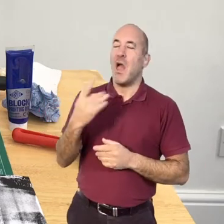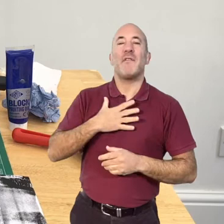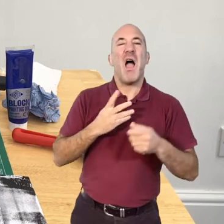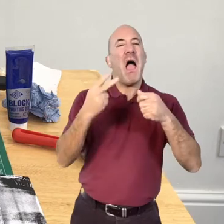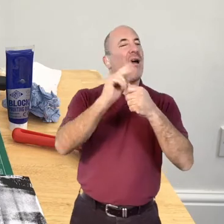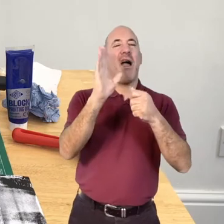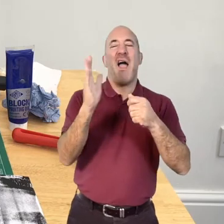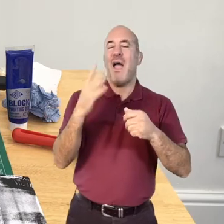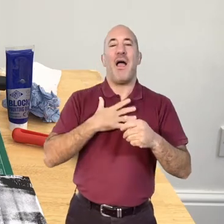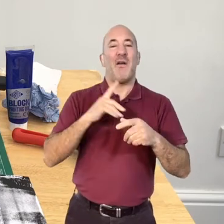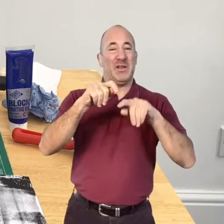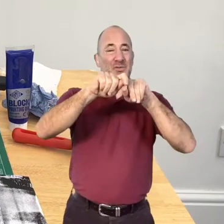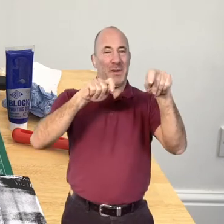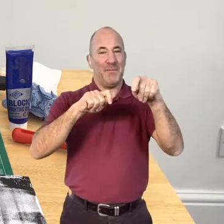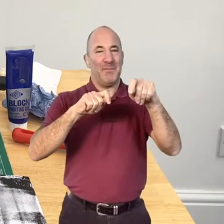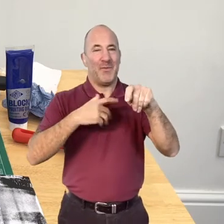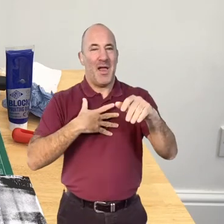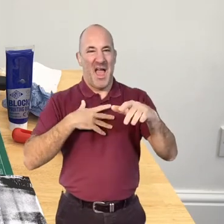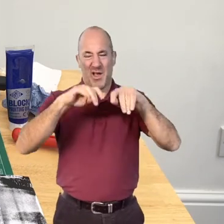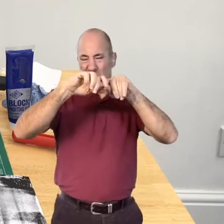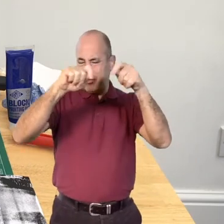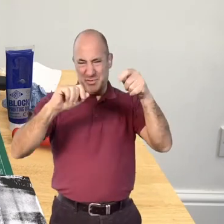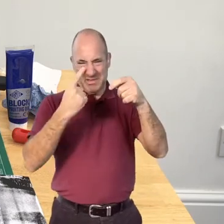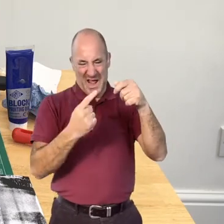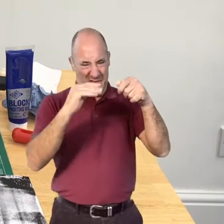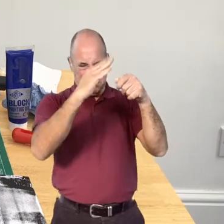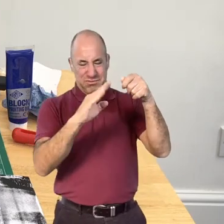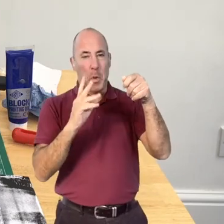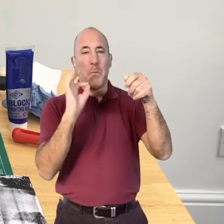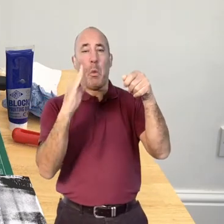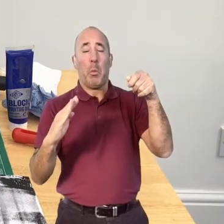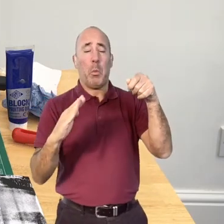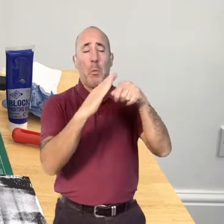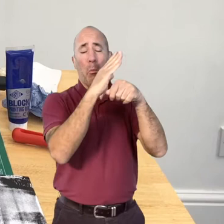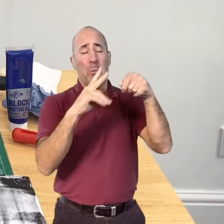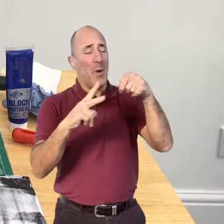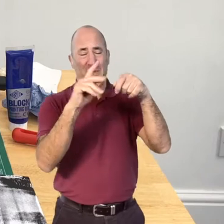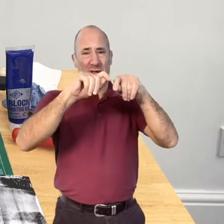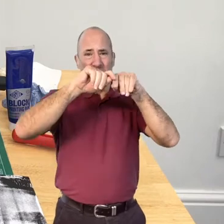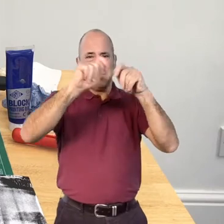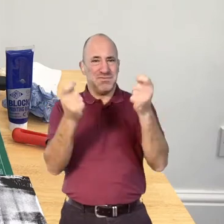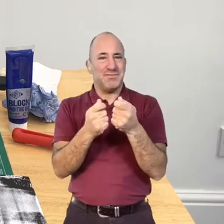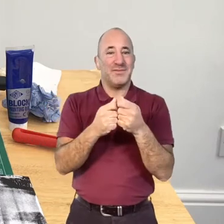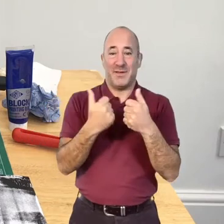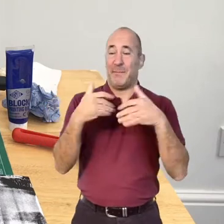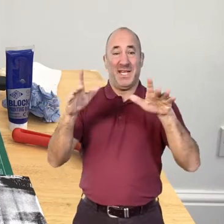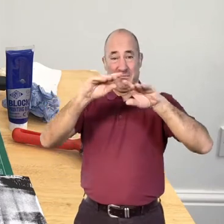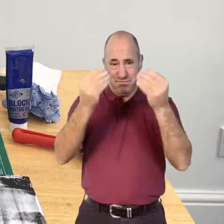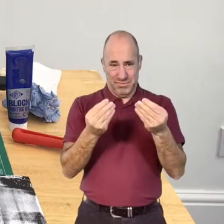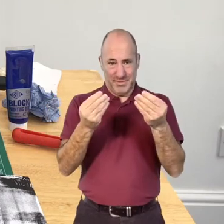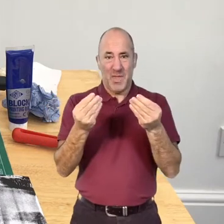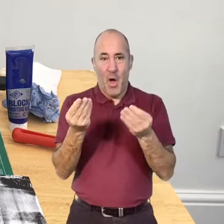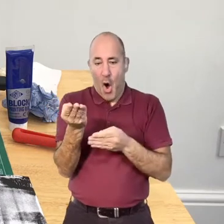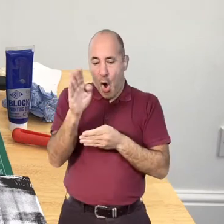rip things because I like the unique shapes they make. So I'm placing my